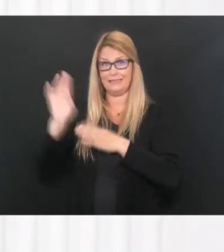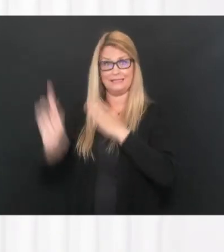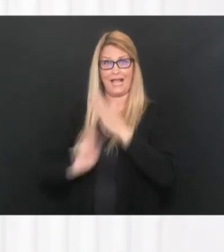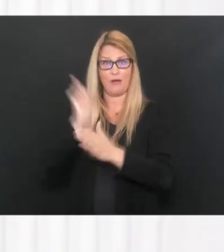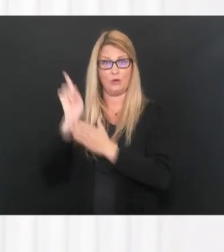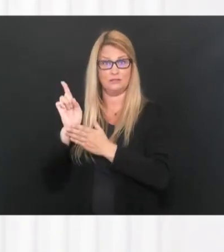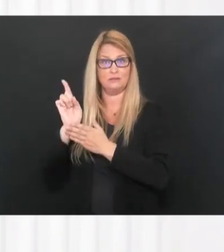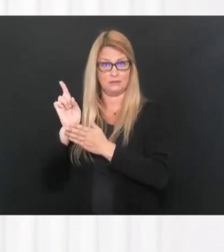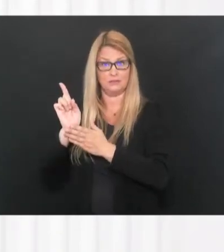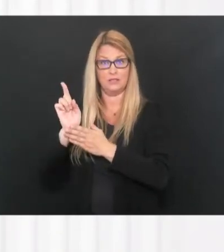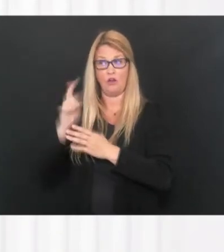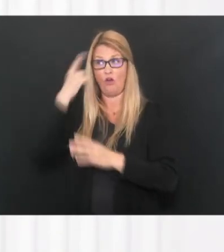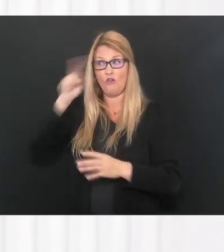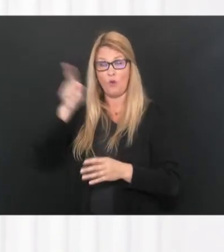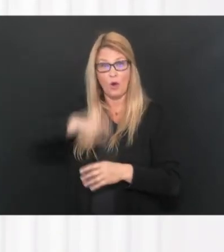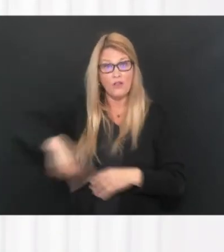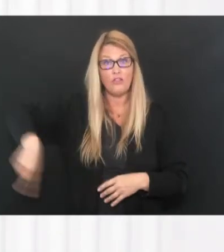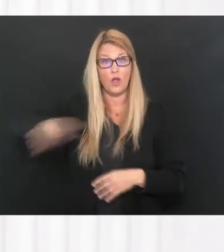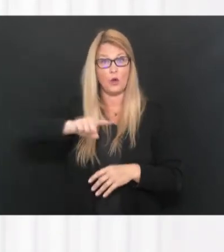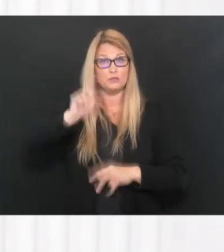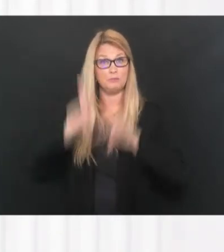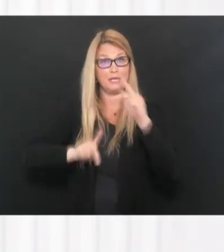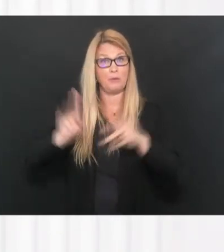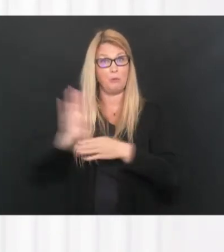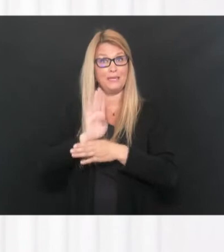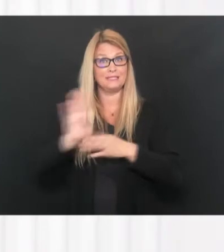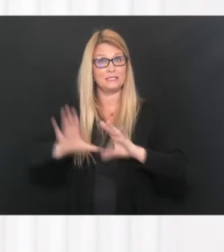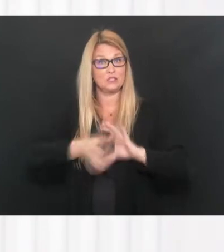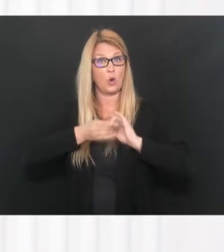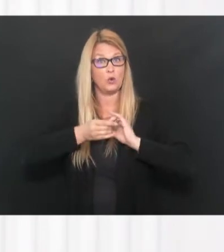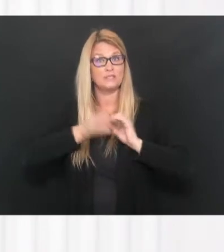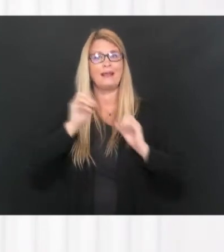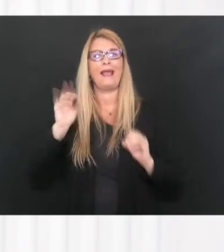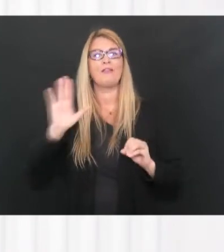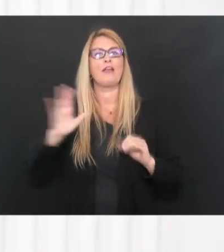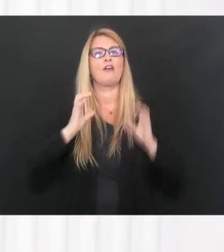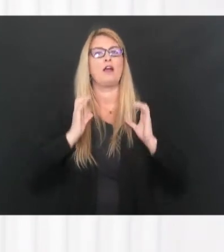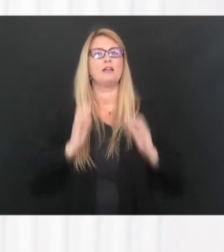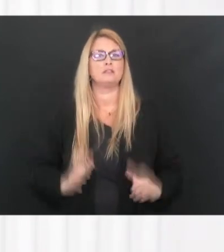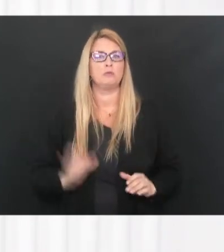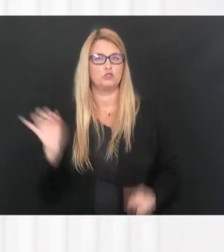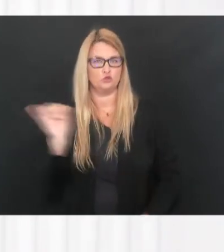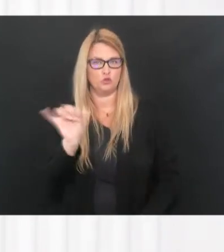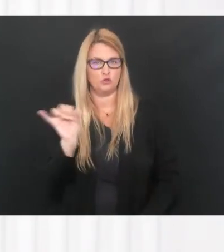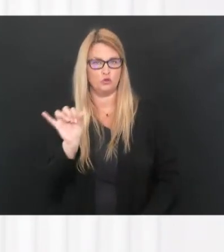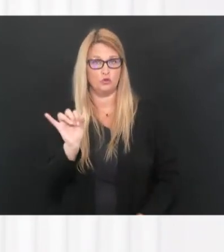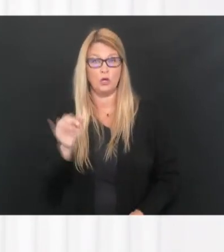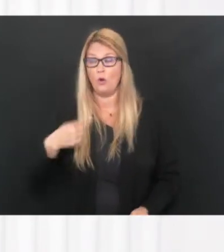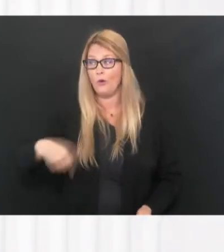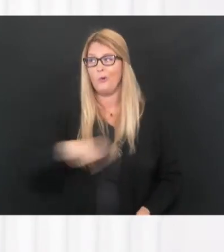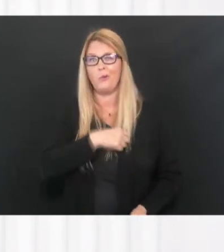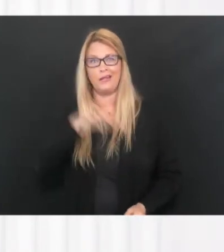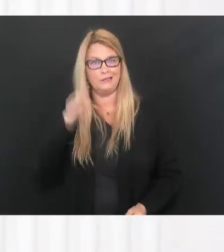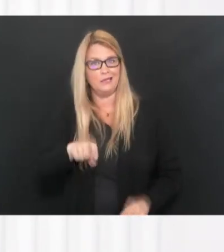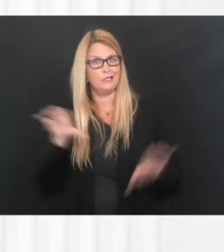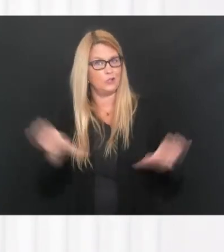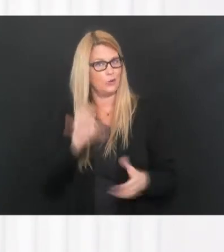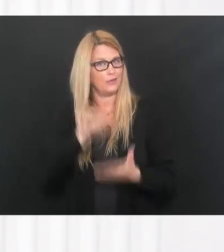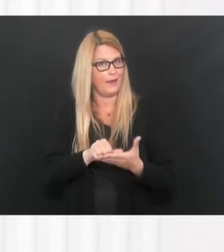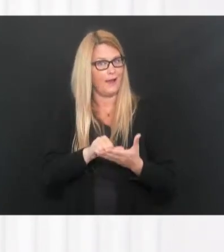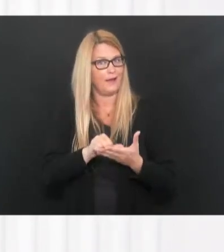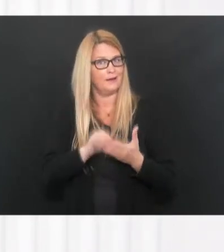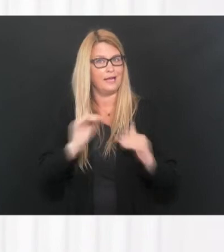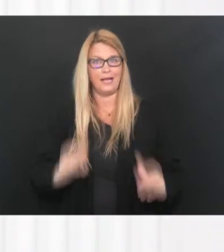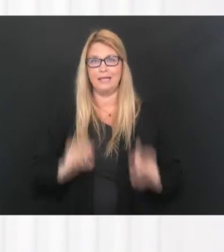those employees of those businesses, but also to their customers. So those are the things we've got to do, and we'll step up with